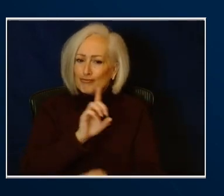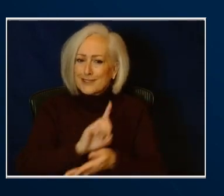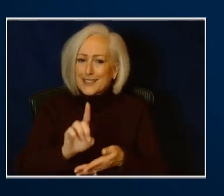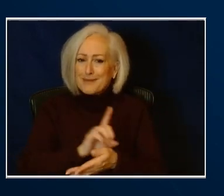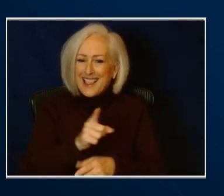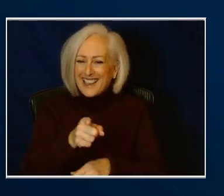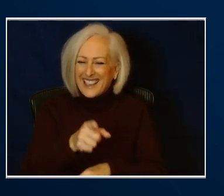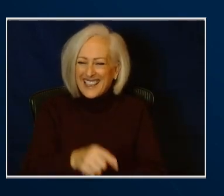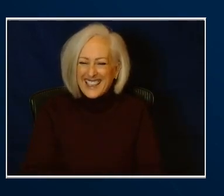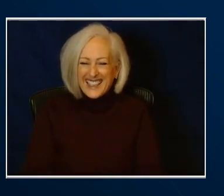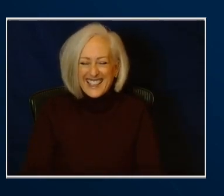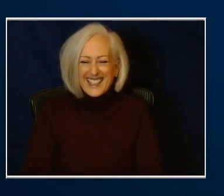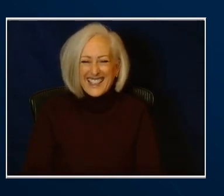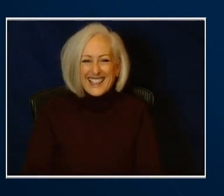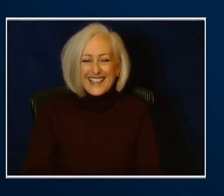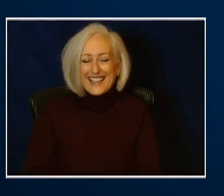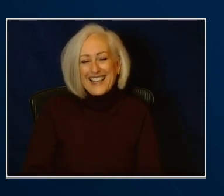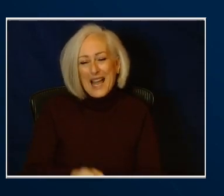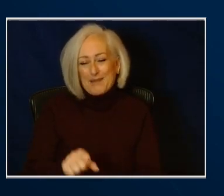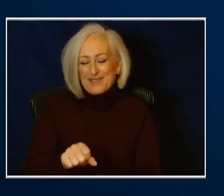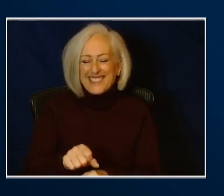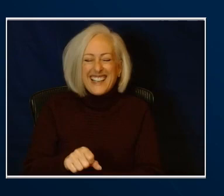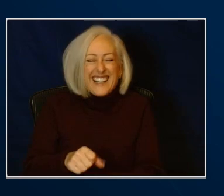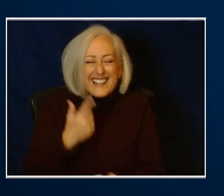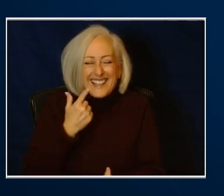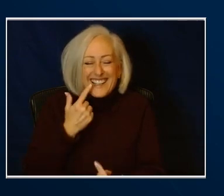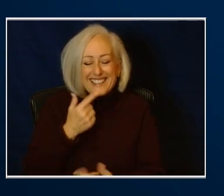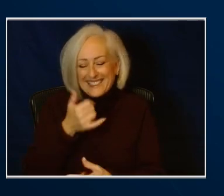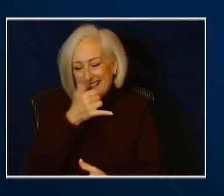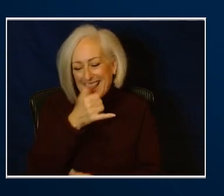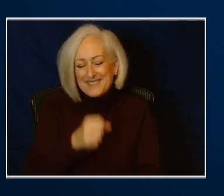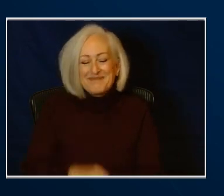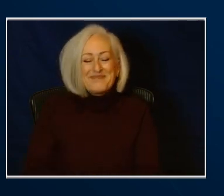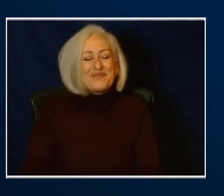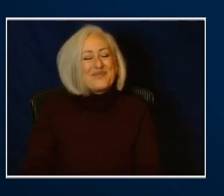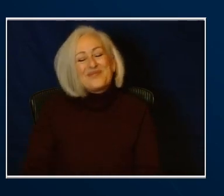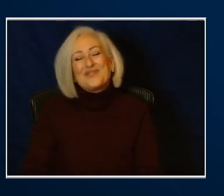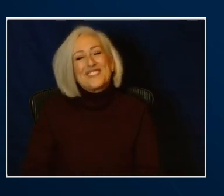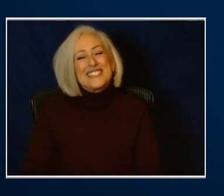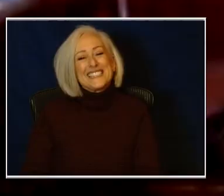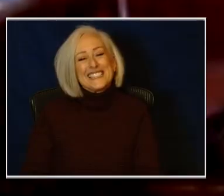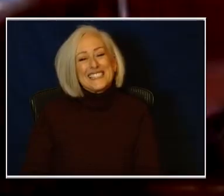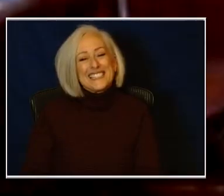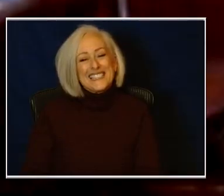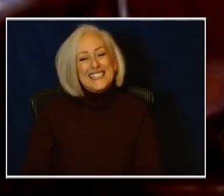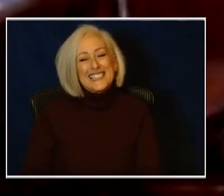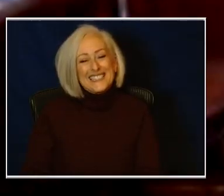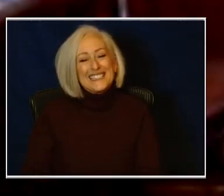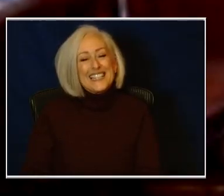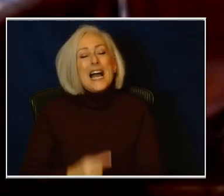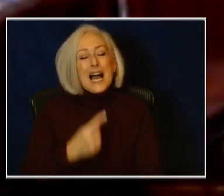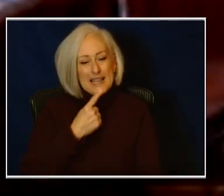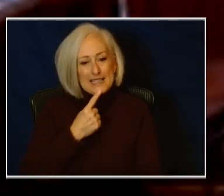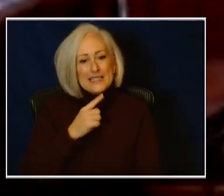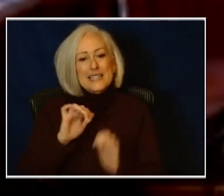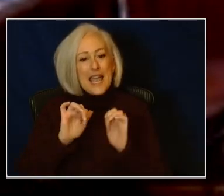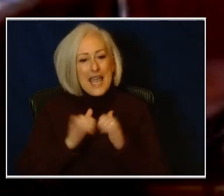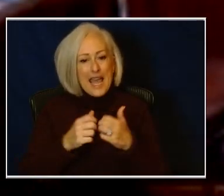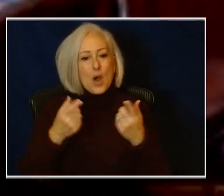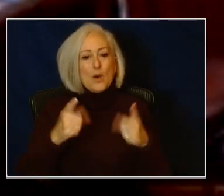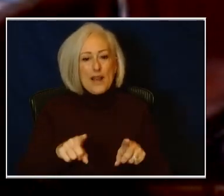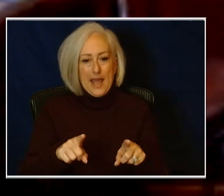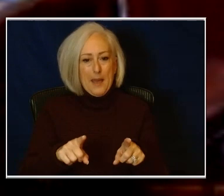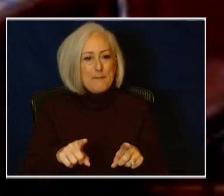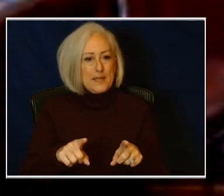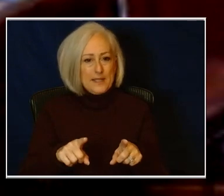mouthy, Cheryl. I'm just mouthy. Go ahead. I can vouch for how this happens firsthand. And this was